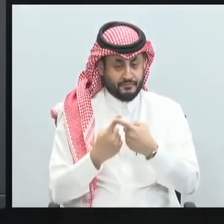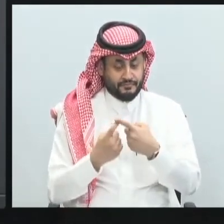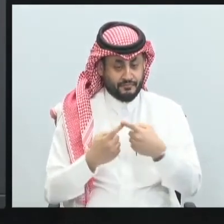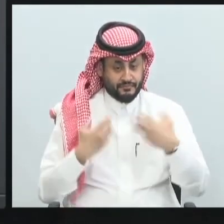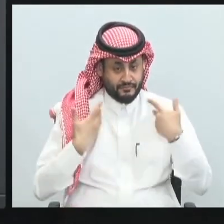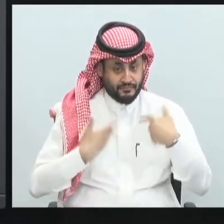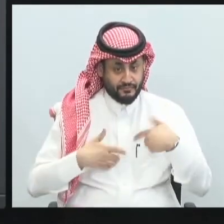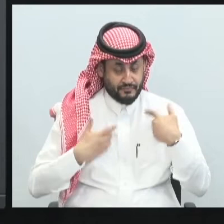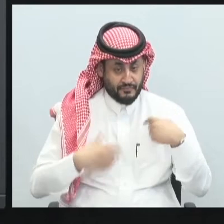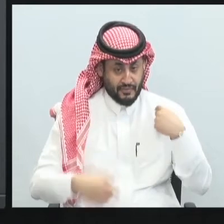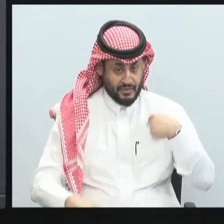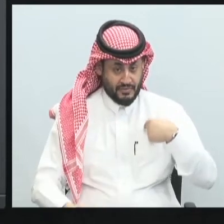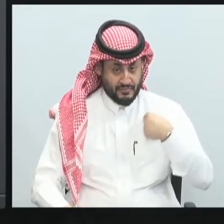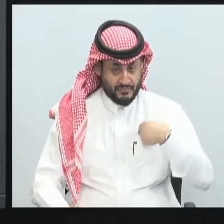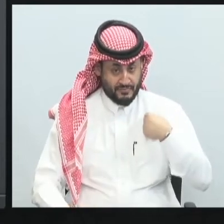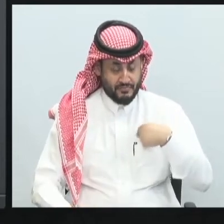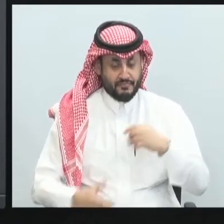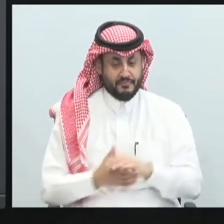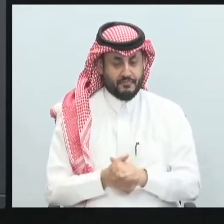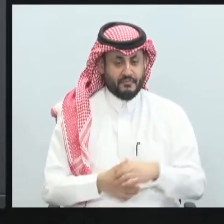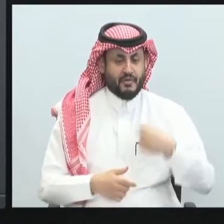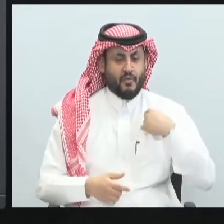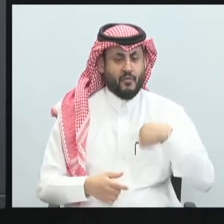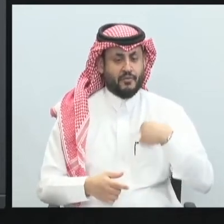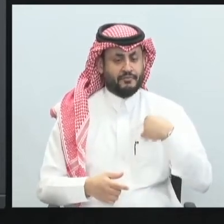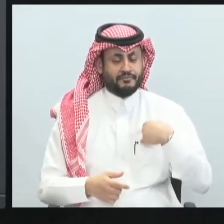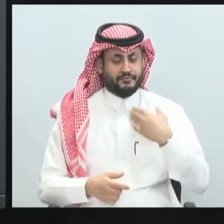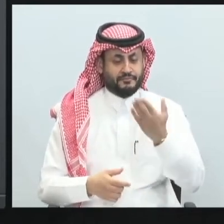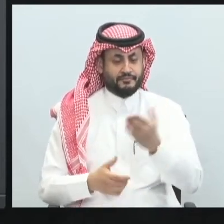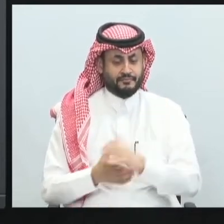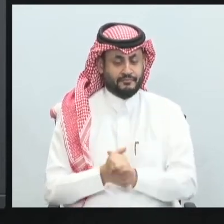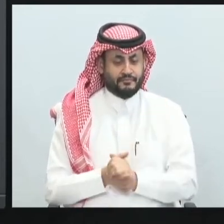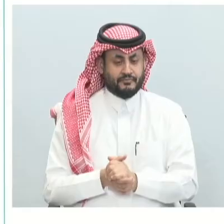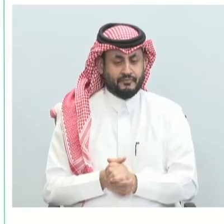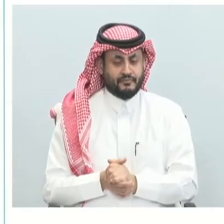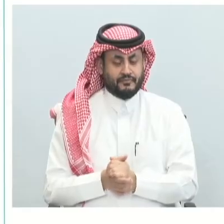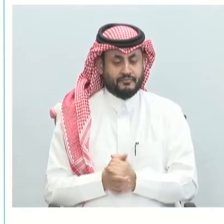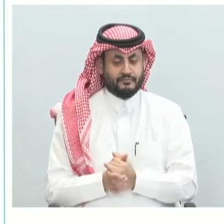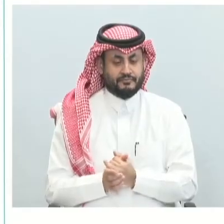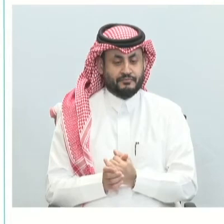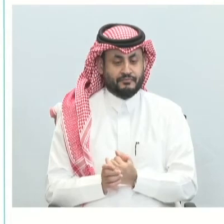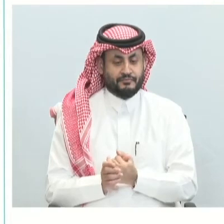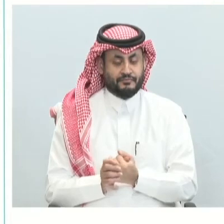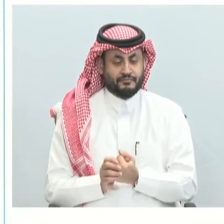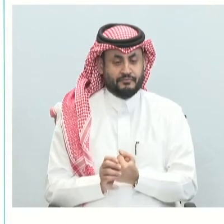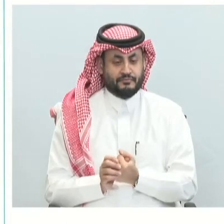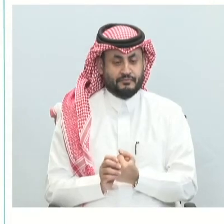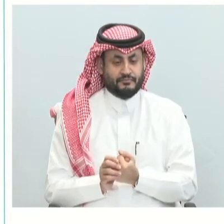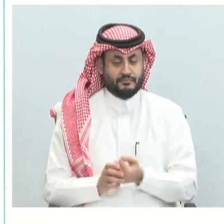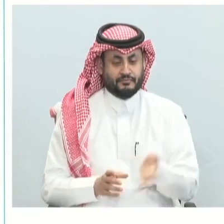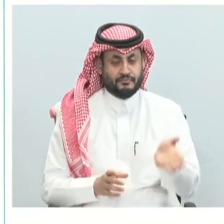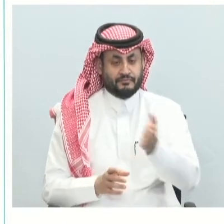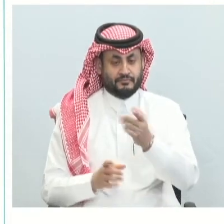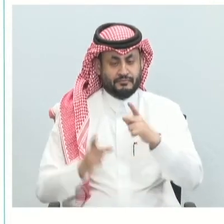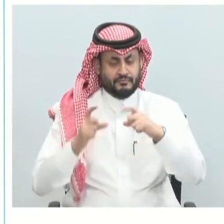wearing white. Excellent. I'm wearing white today. Excellent. Okay. Now,